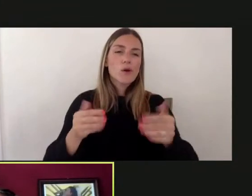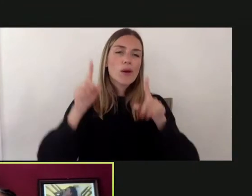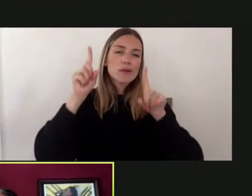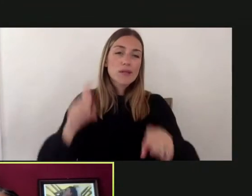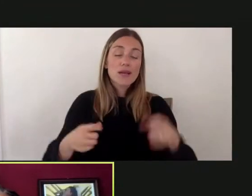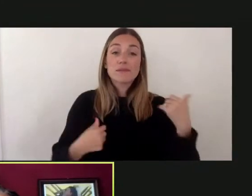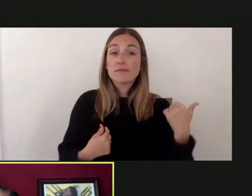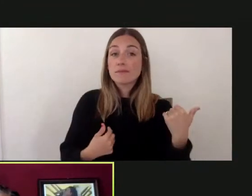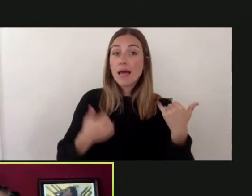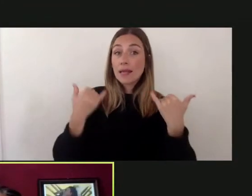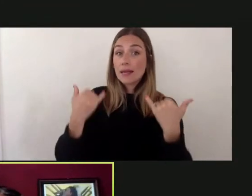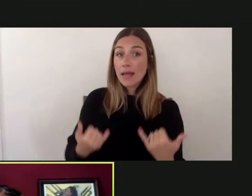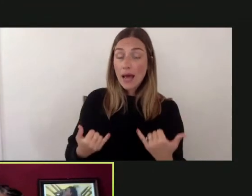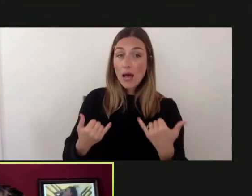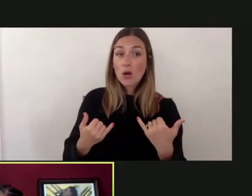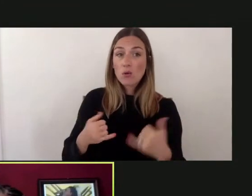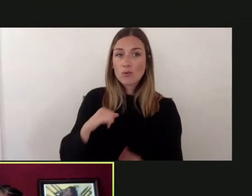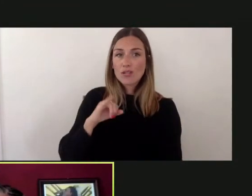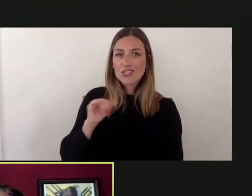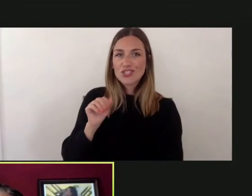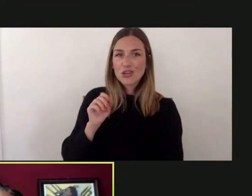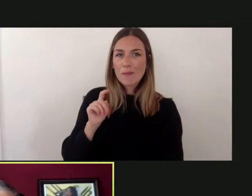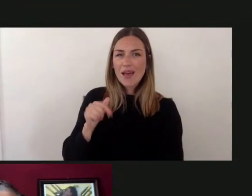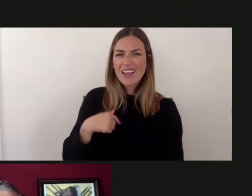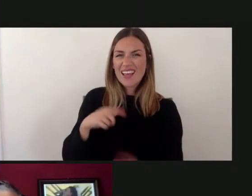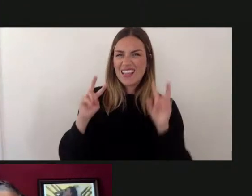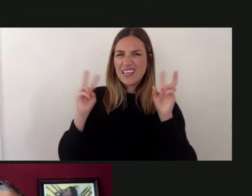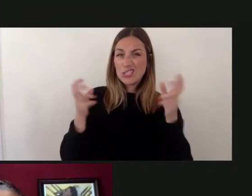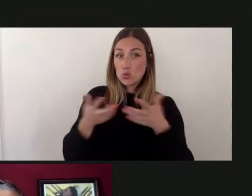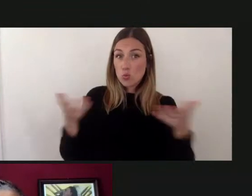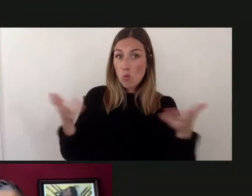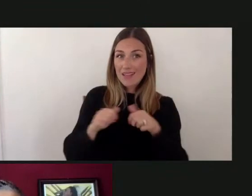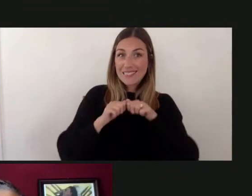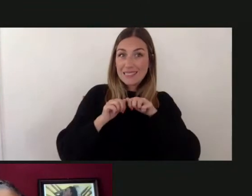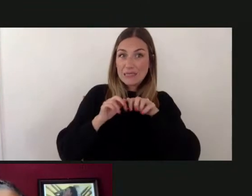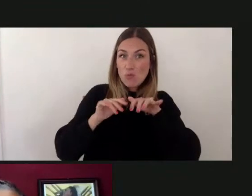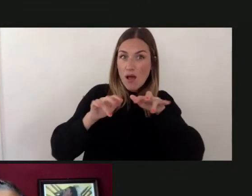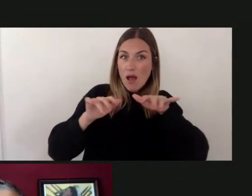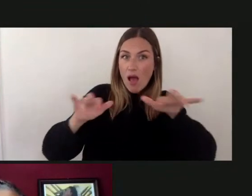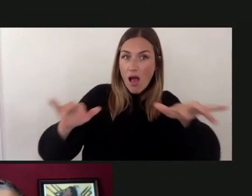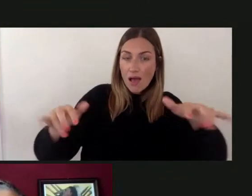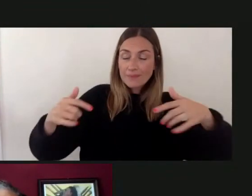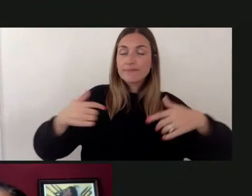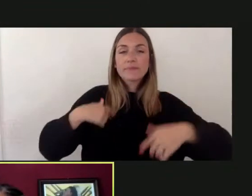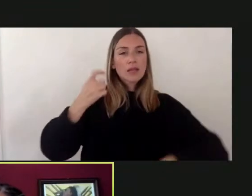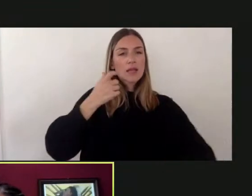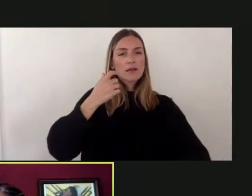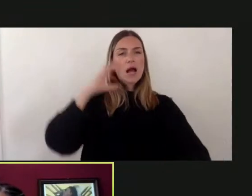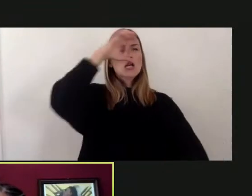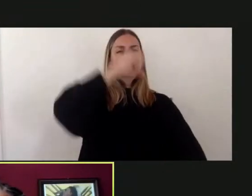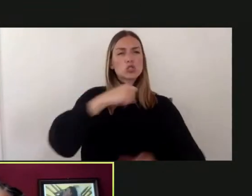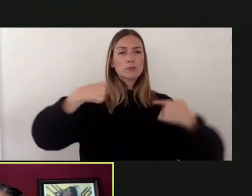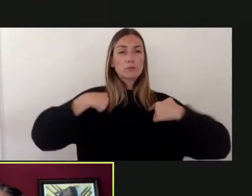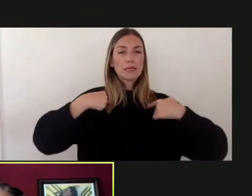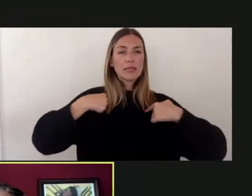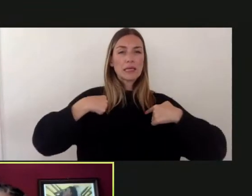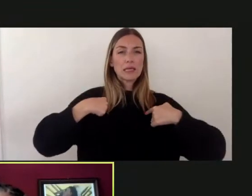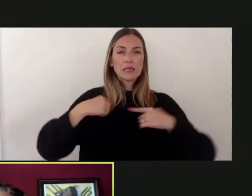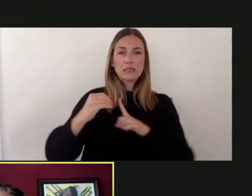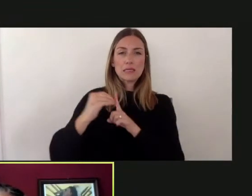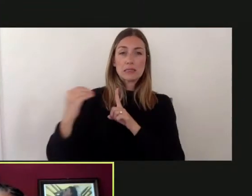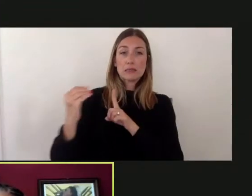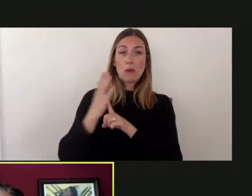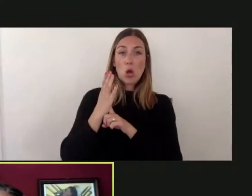has to do with the issue around spread. So if I've been exposed to someone or someone's that I know have